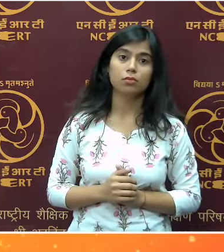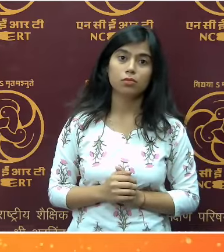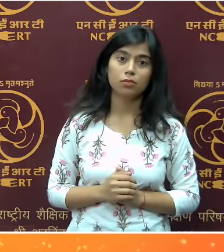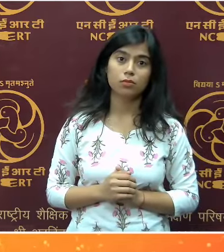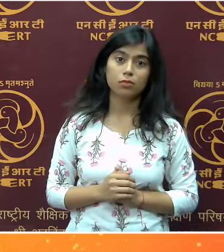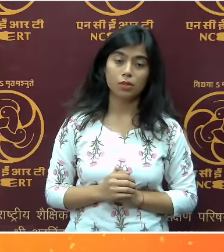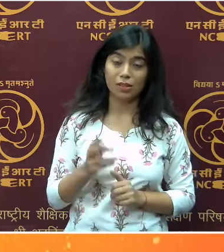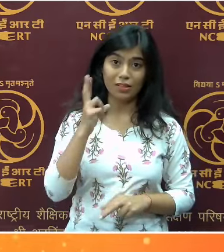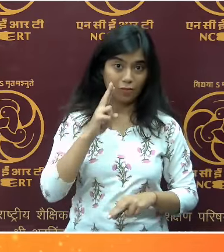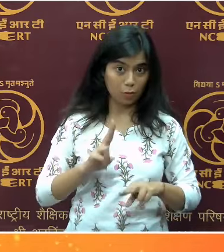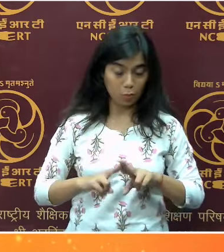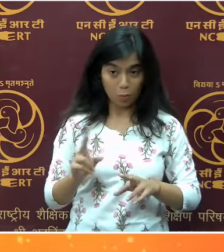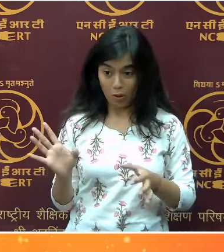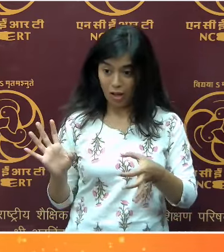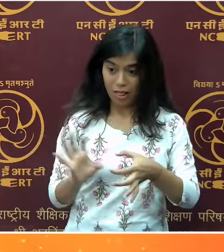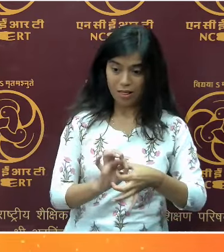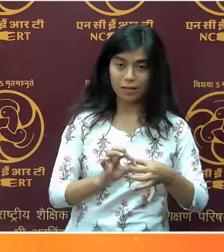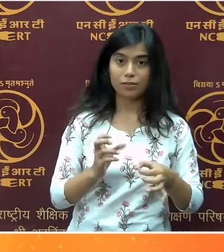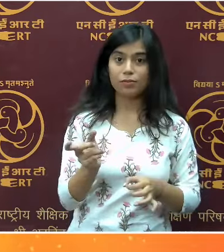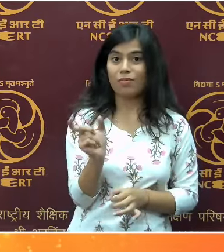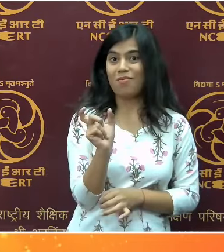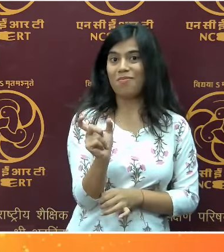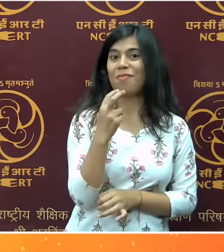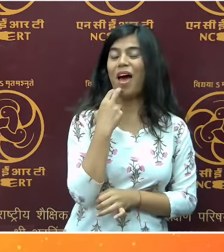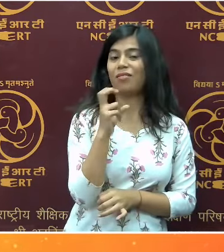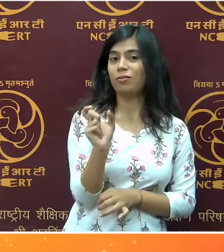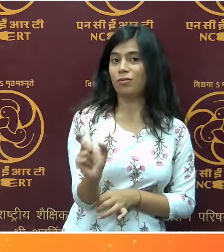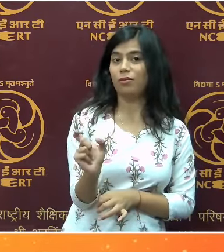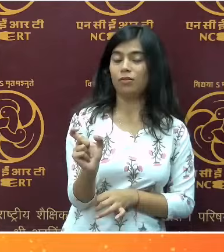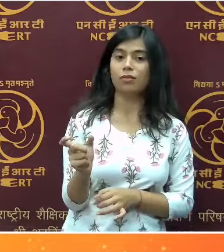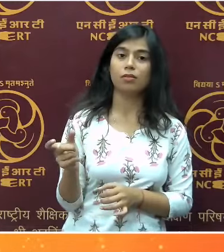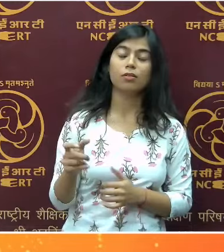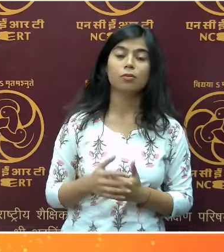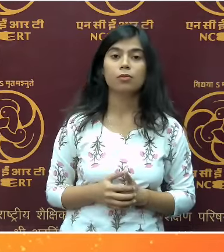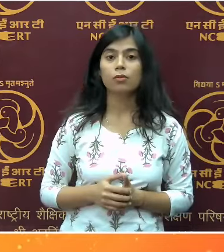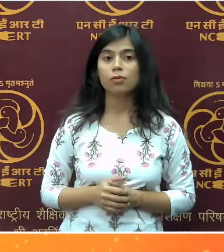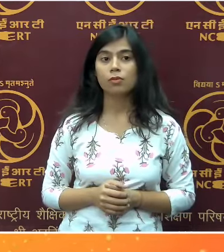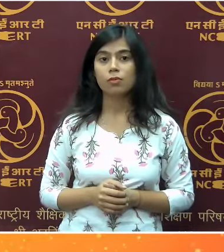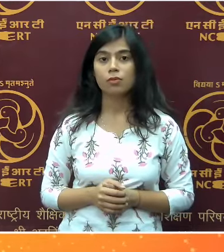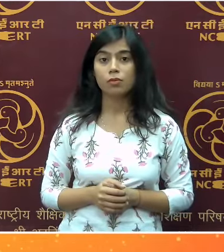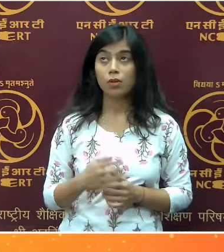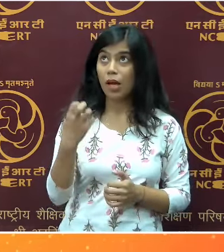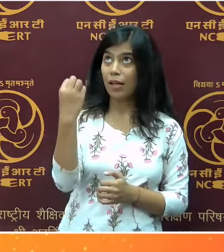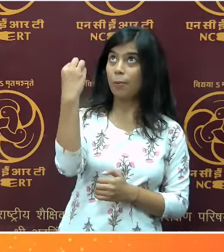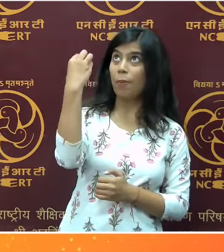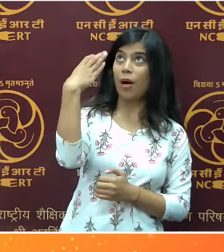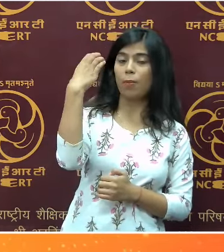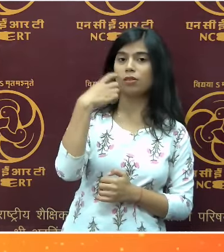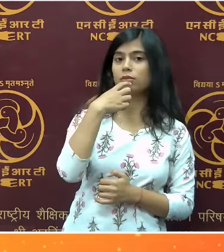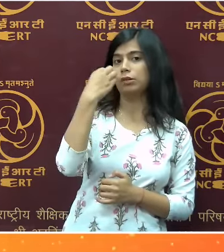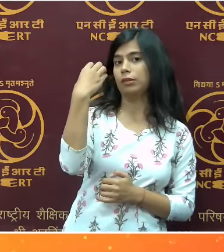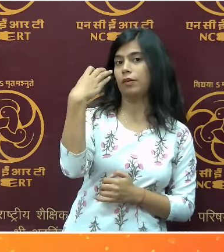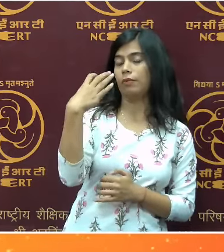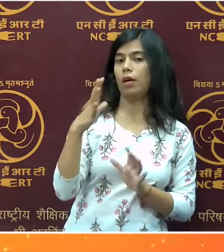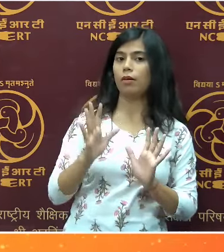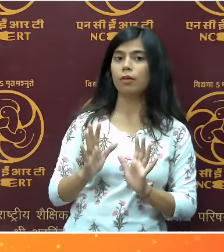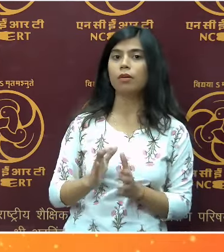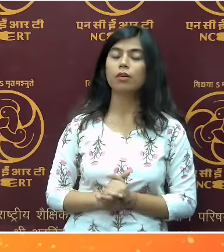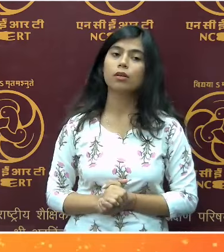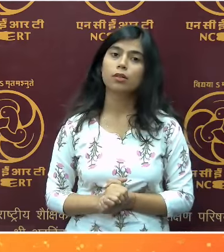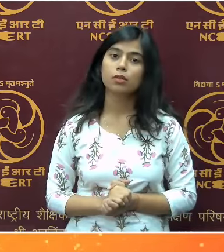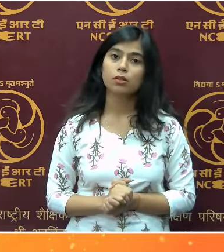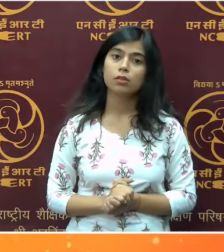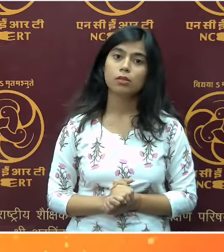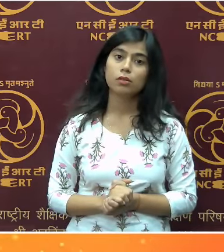a battery, the electrons flows through the circuit and the bulb glows. So in this way, the